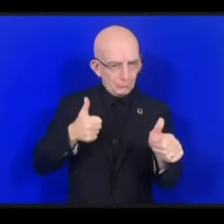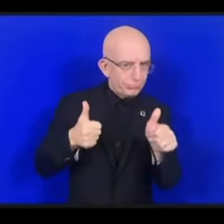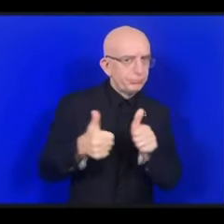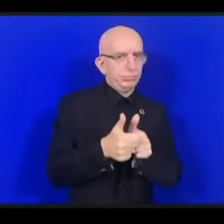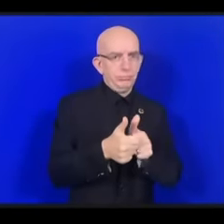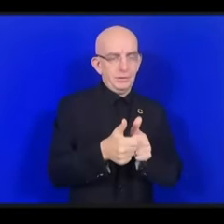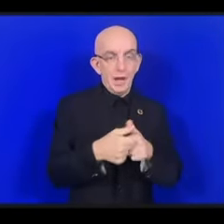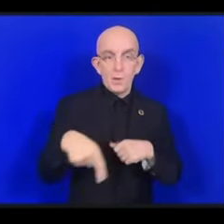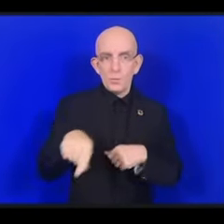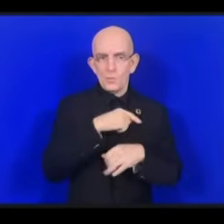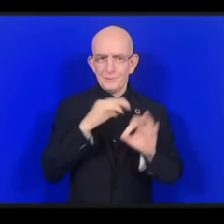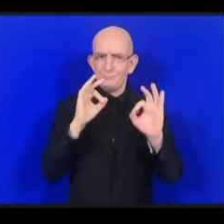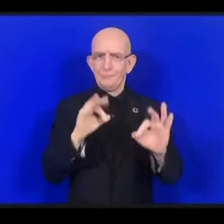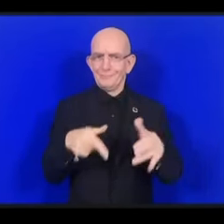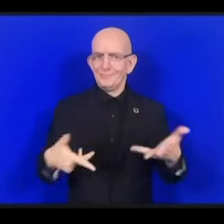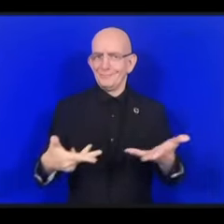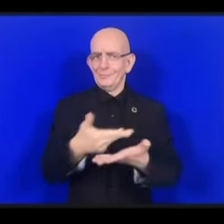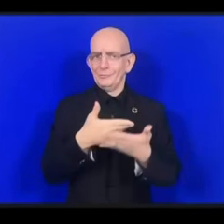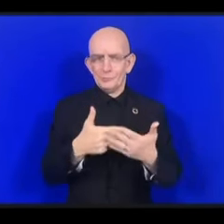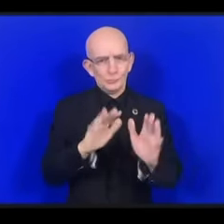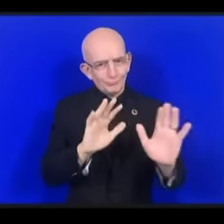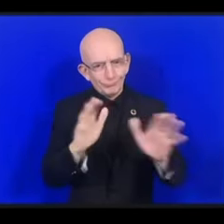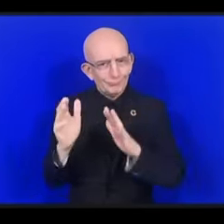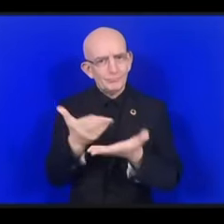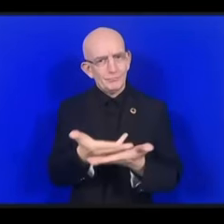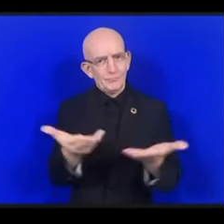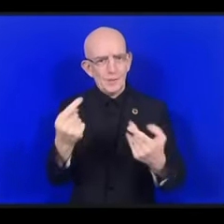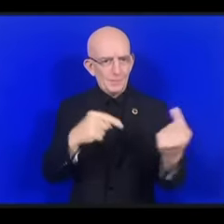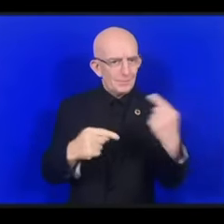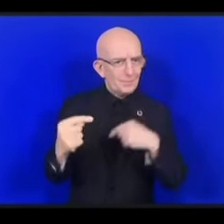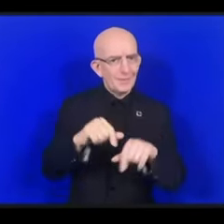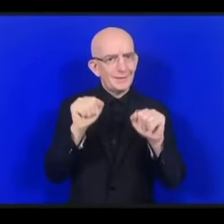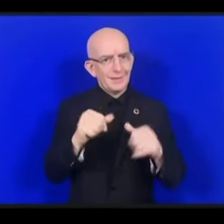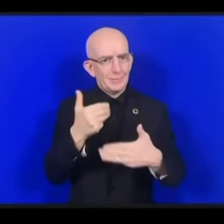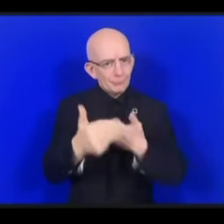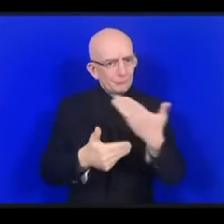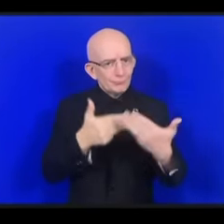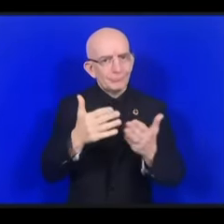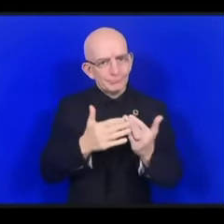your fruitful discussions will engender. I thank you.